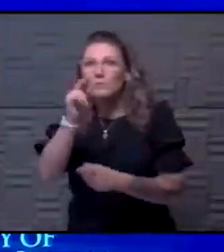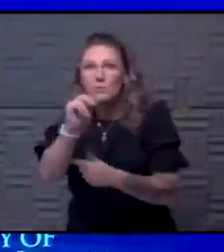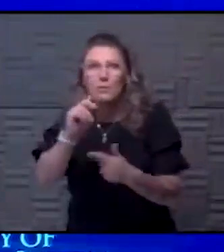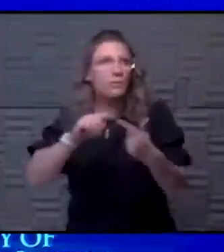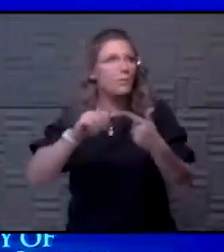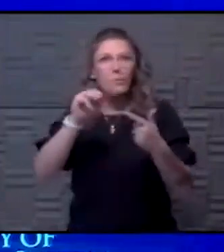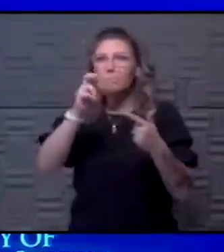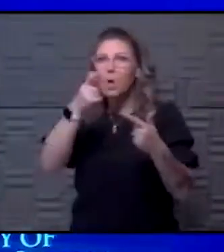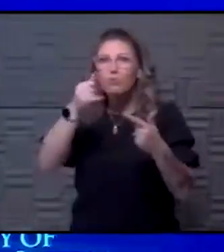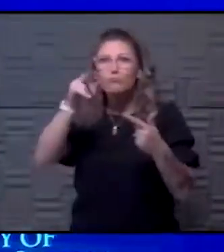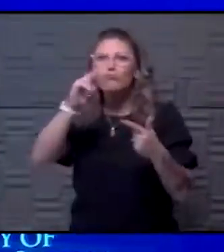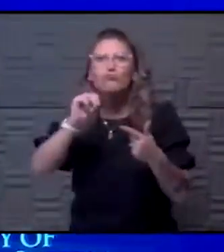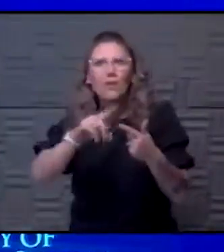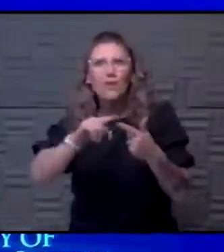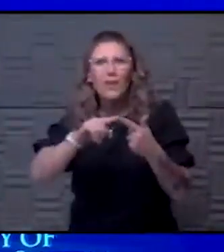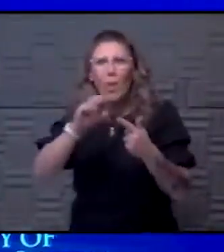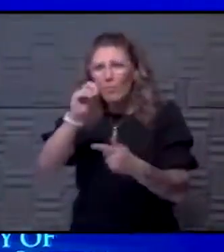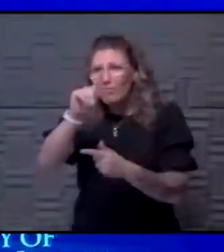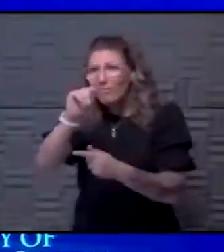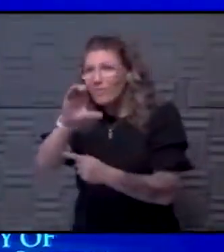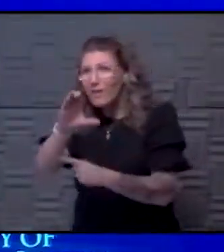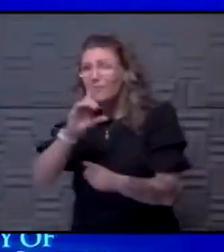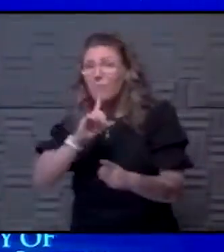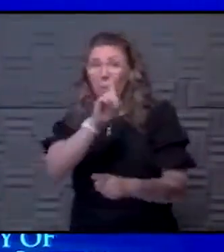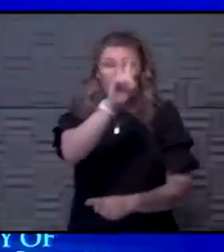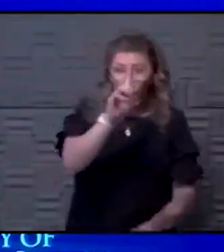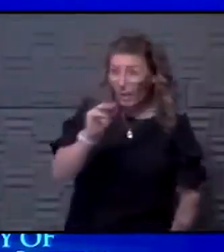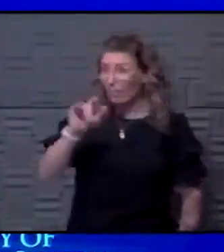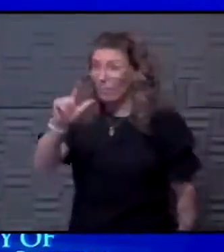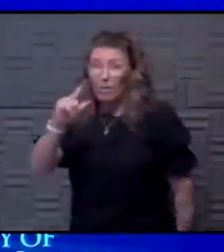in a million for a serious side effect is remarkable.